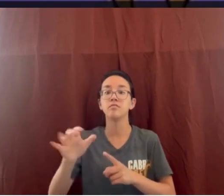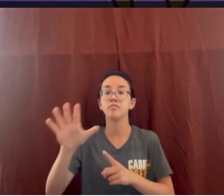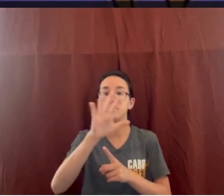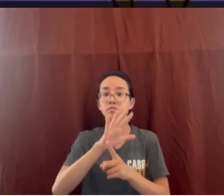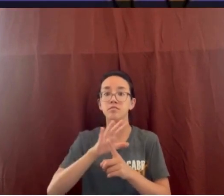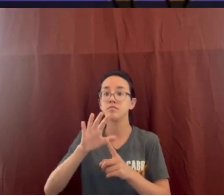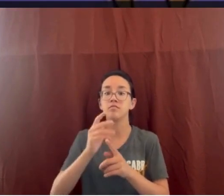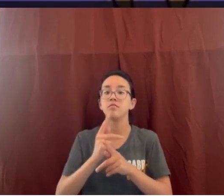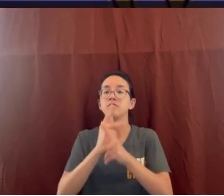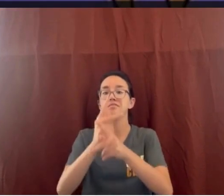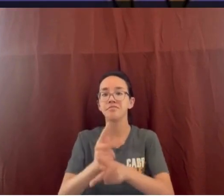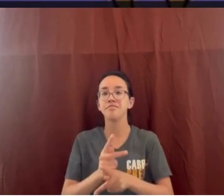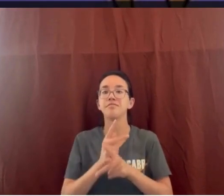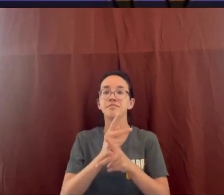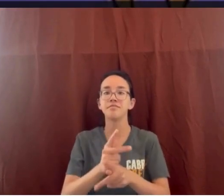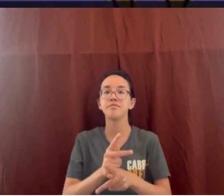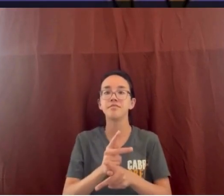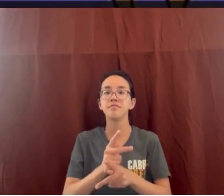environmental stewardship,